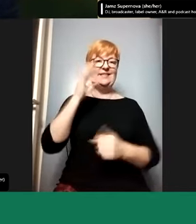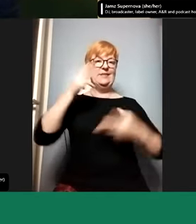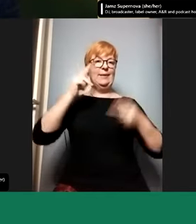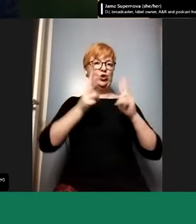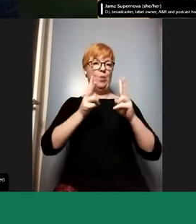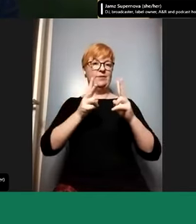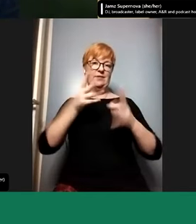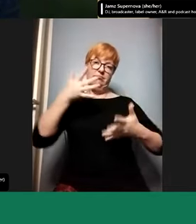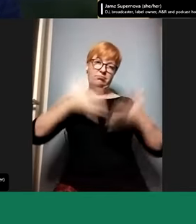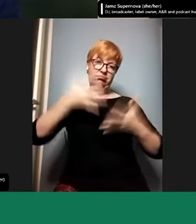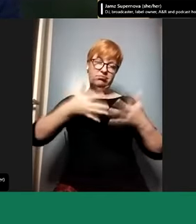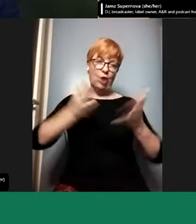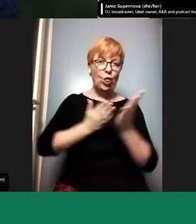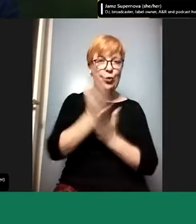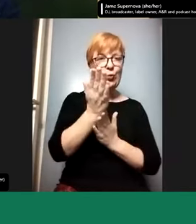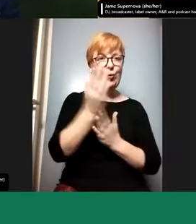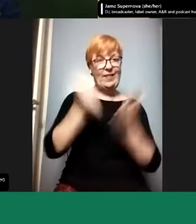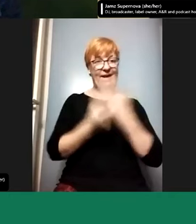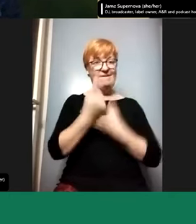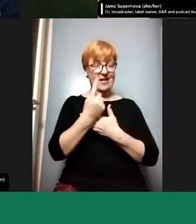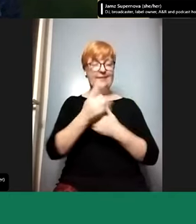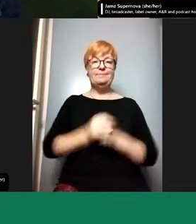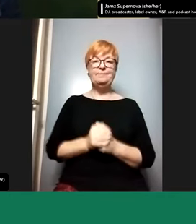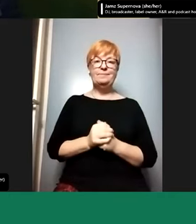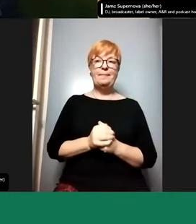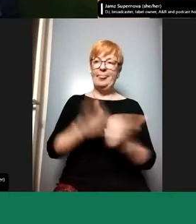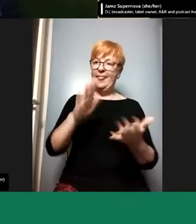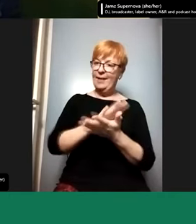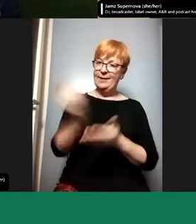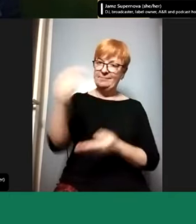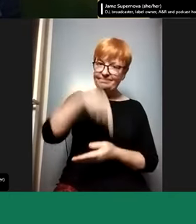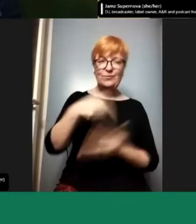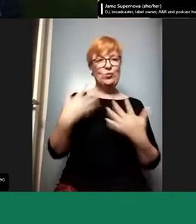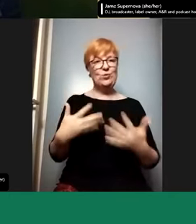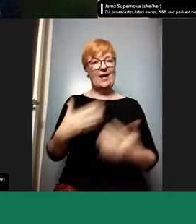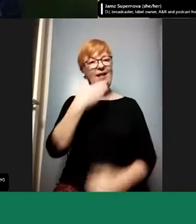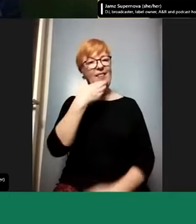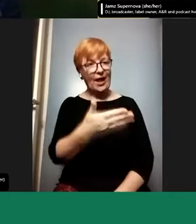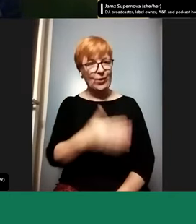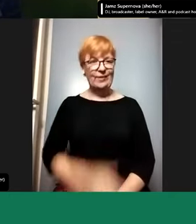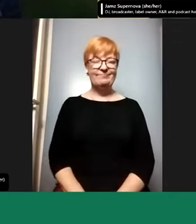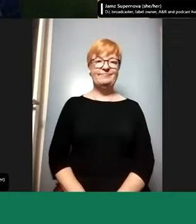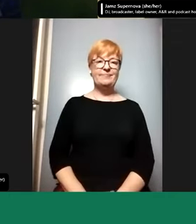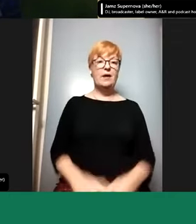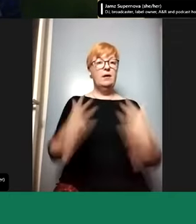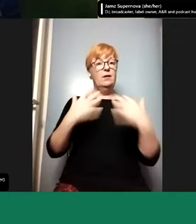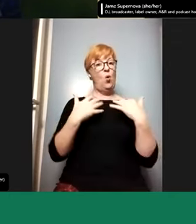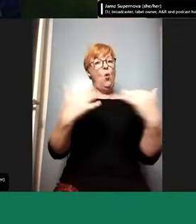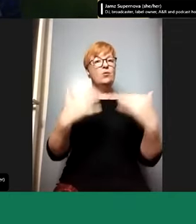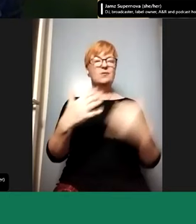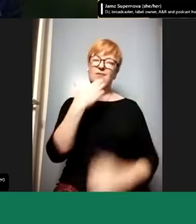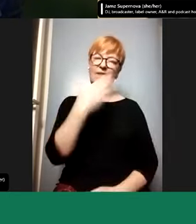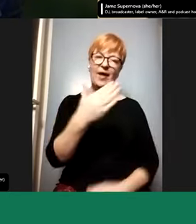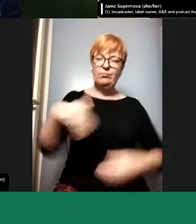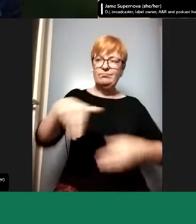for interpreting this event. We're very grateful to have you here today. And to the audience for participating and for all of